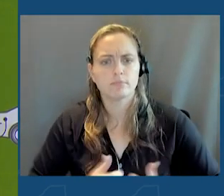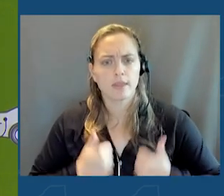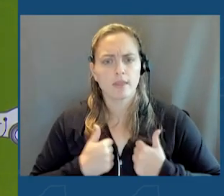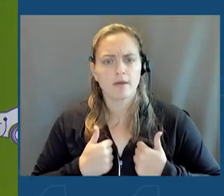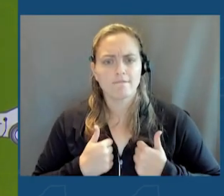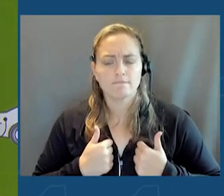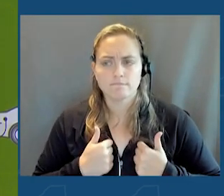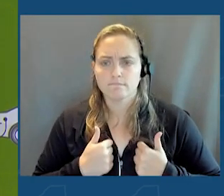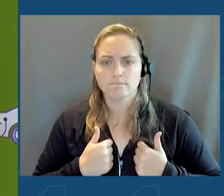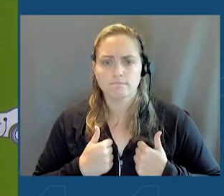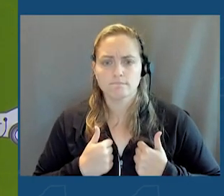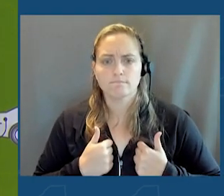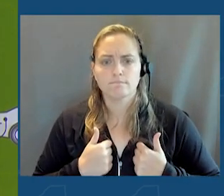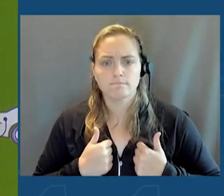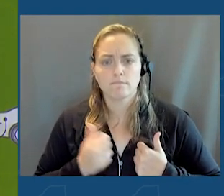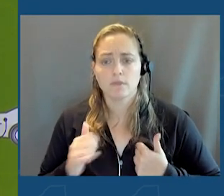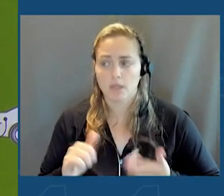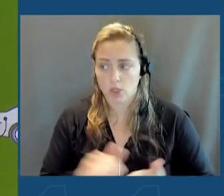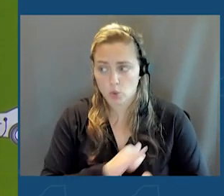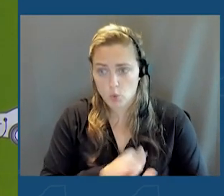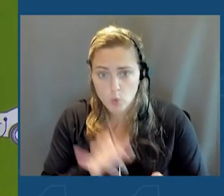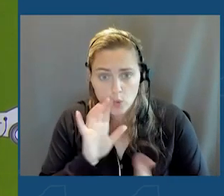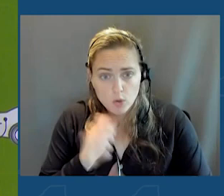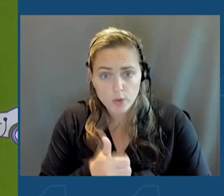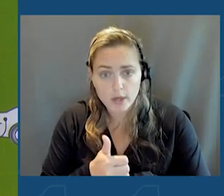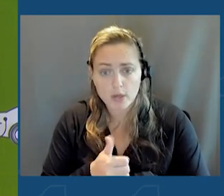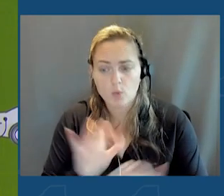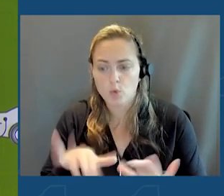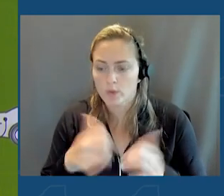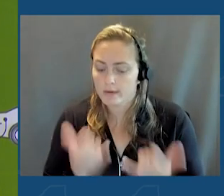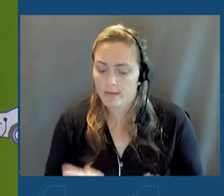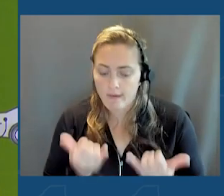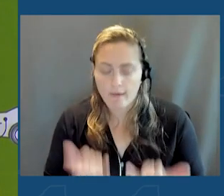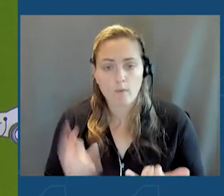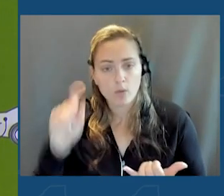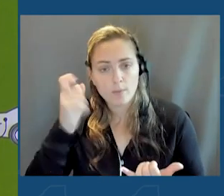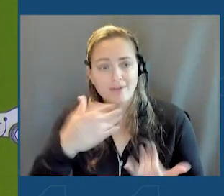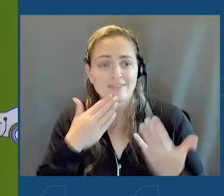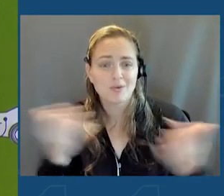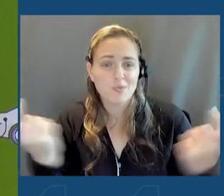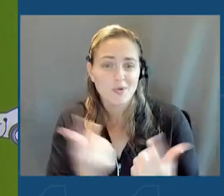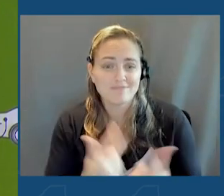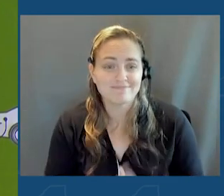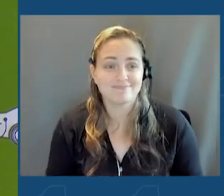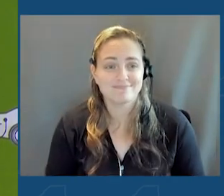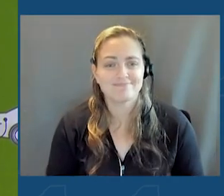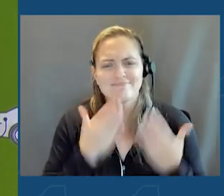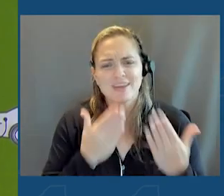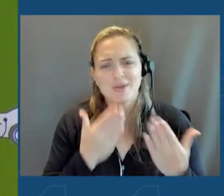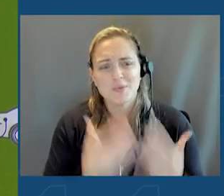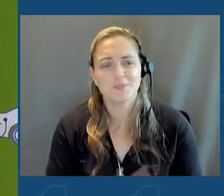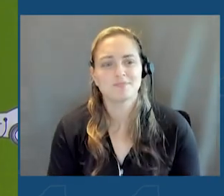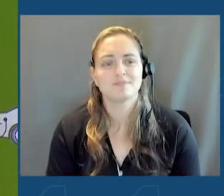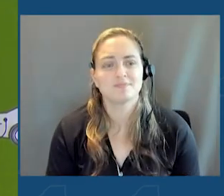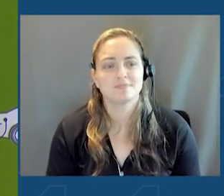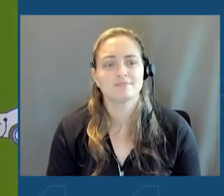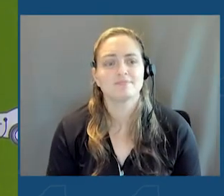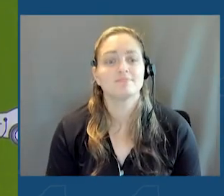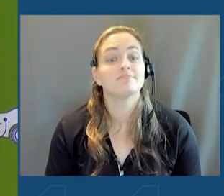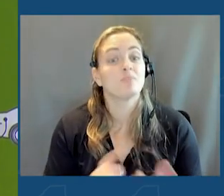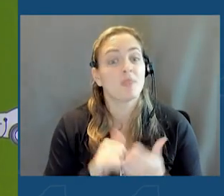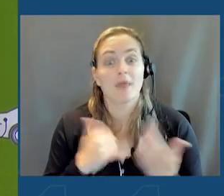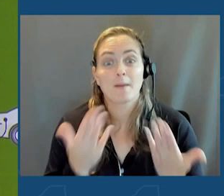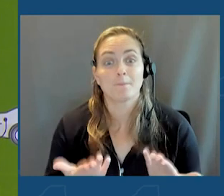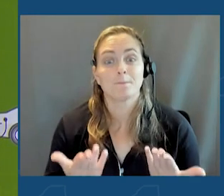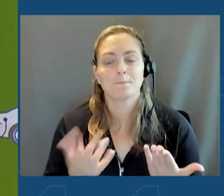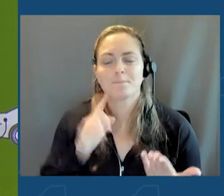stop. That is the New York we're going to create, and we're doing it right here in the Bronx. Thank you, everybody. Thank you. And with that, let